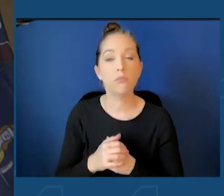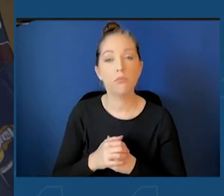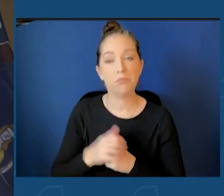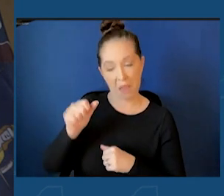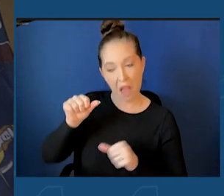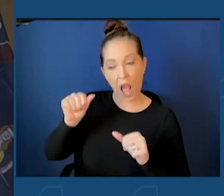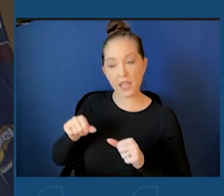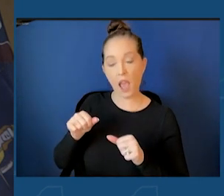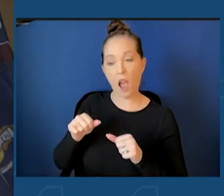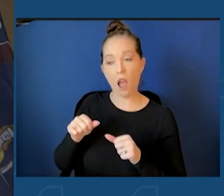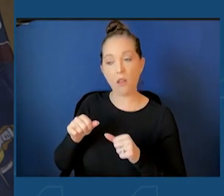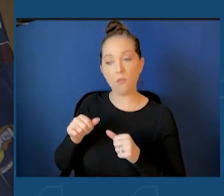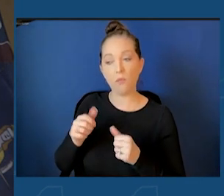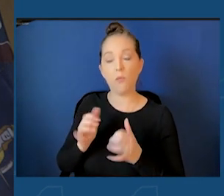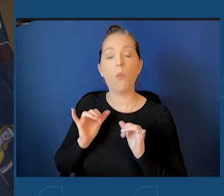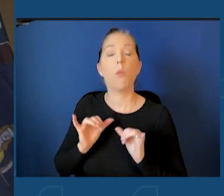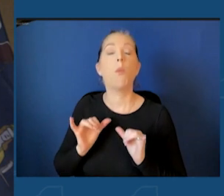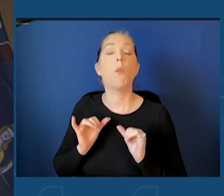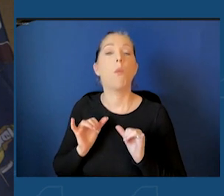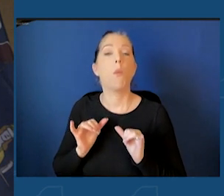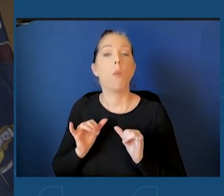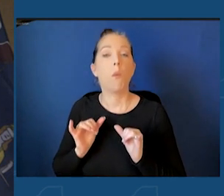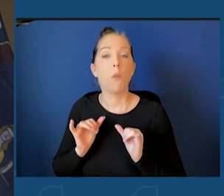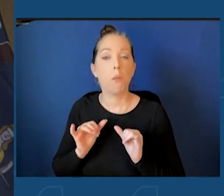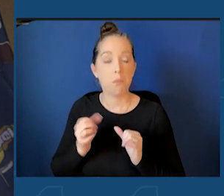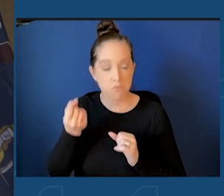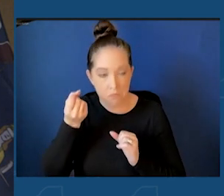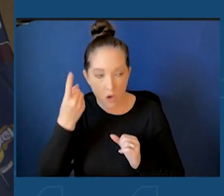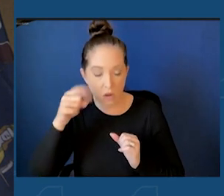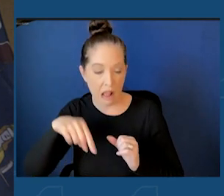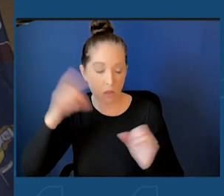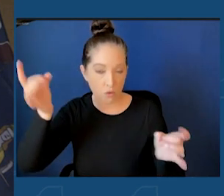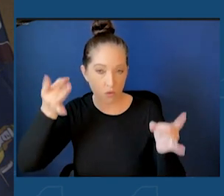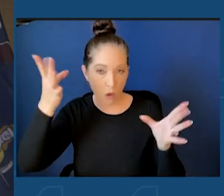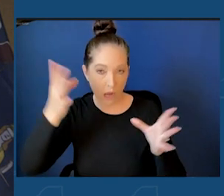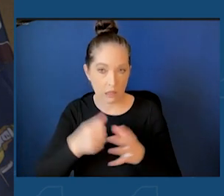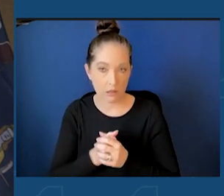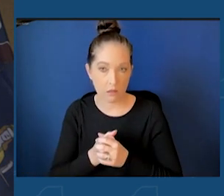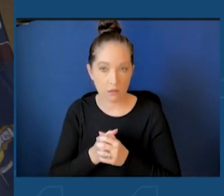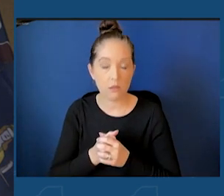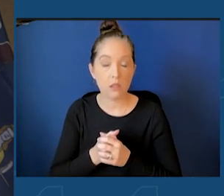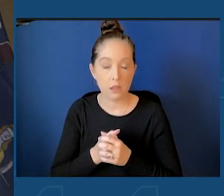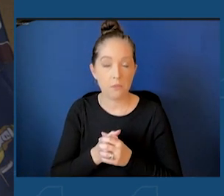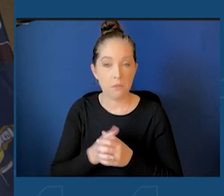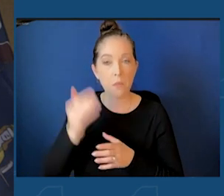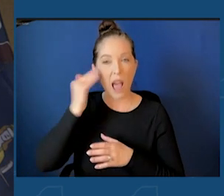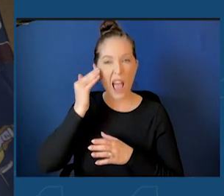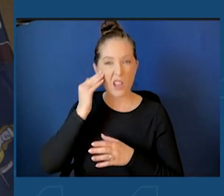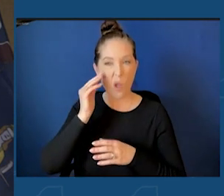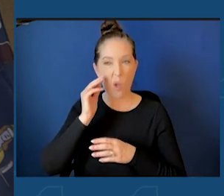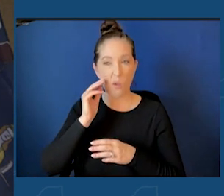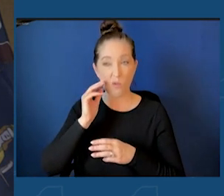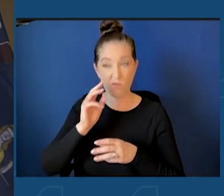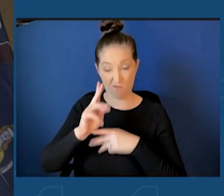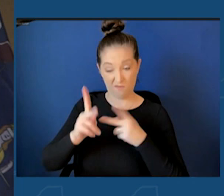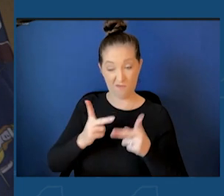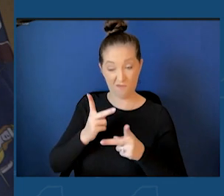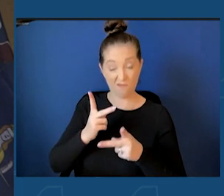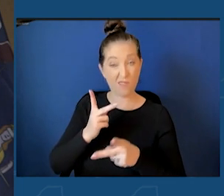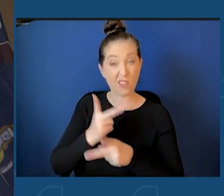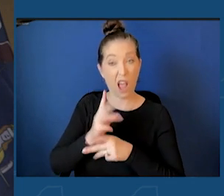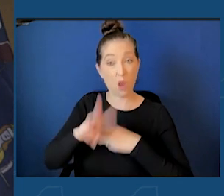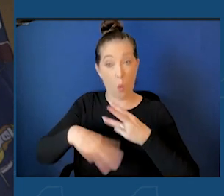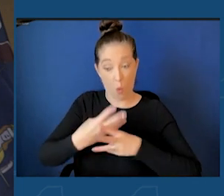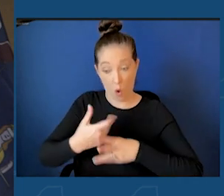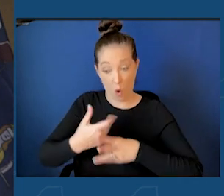and the passion that I bring to this crisis, because I know the kind of world I want to live in, and it's one where